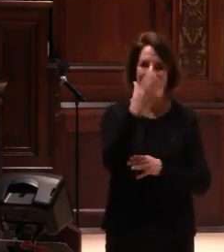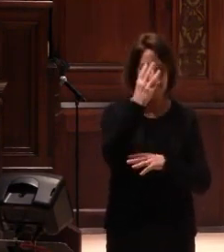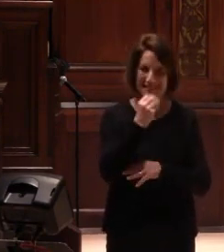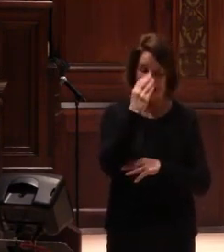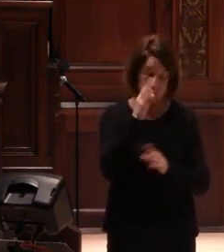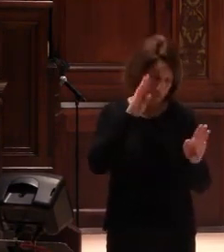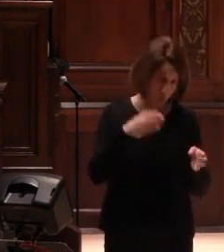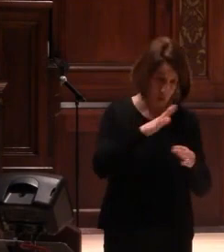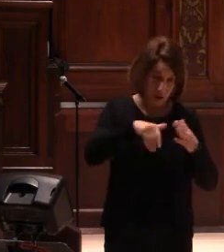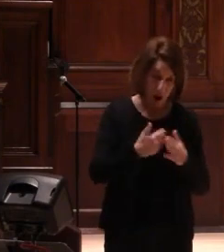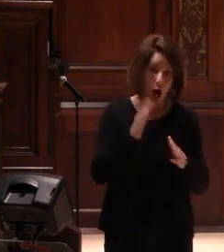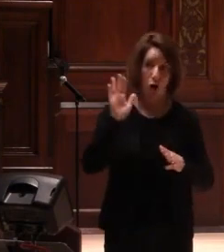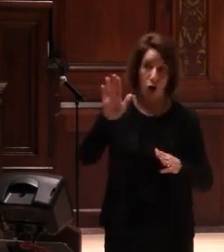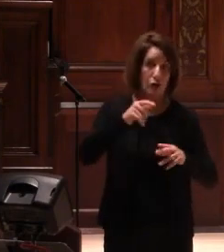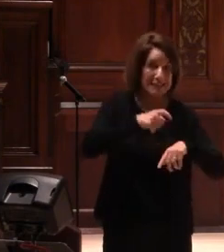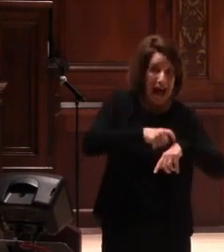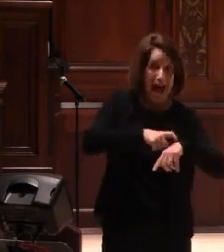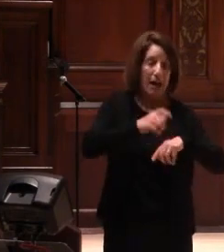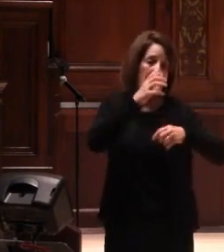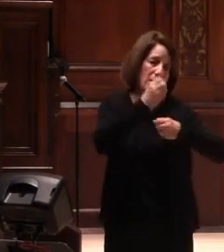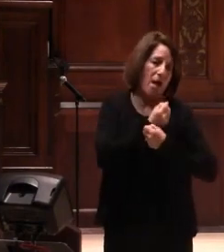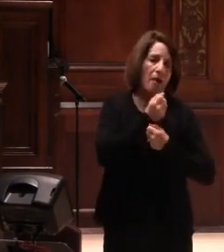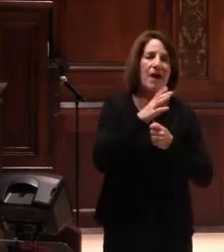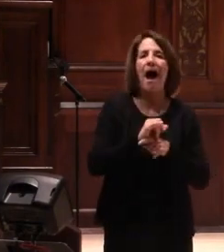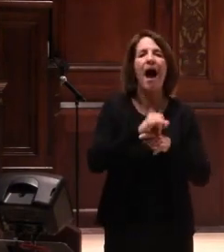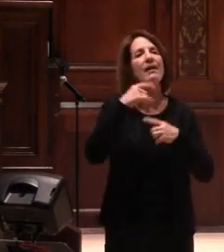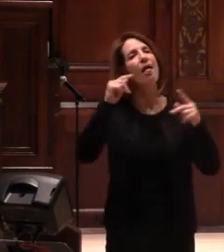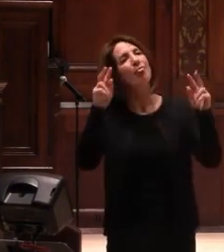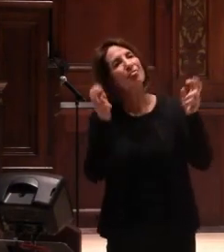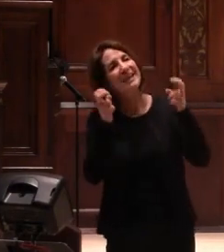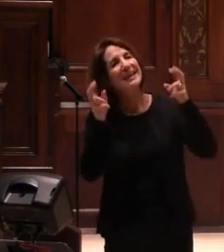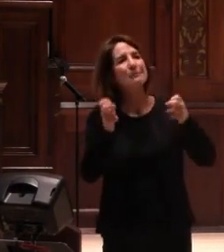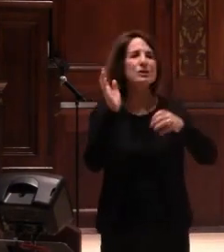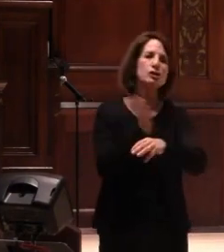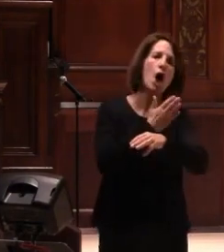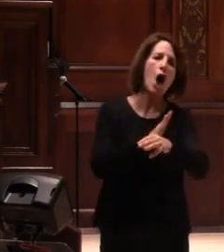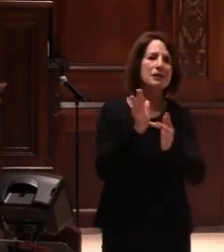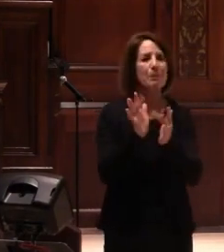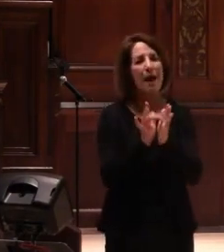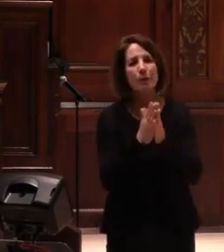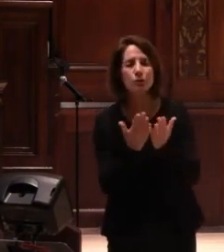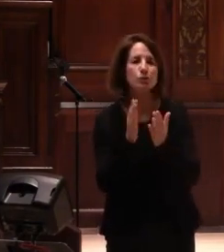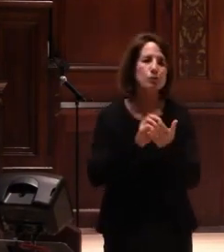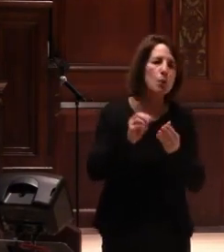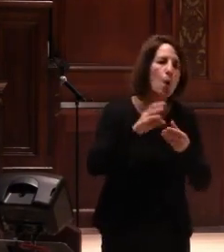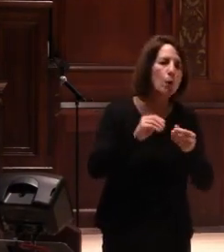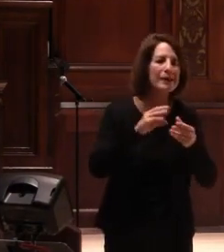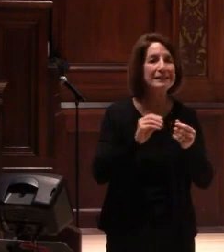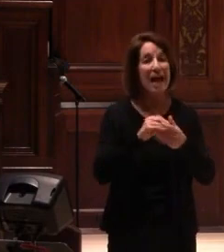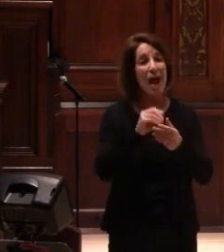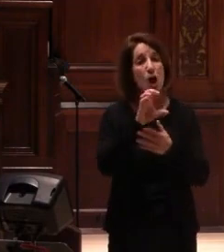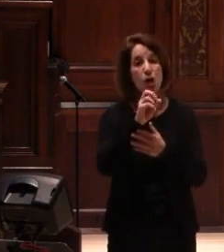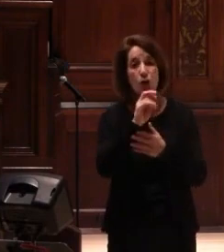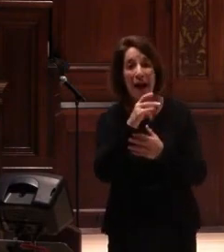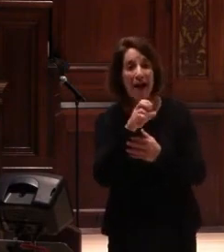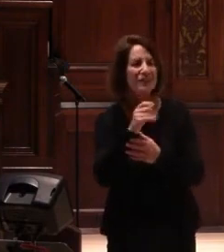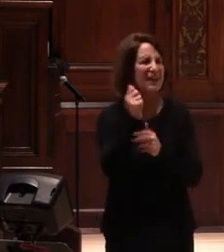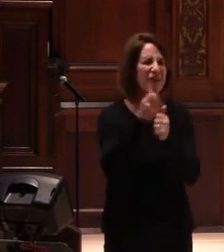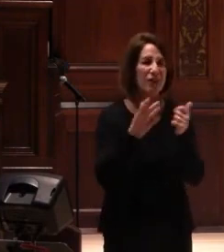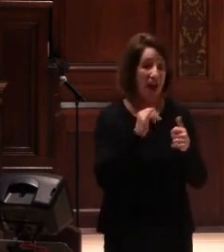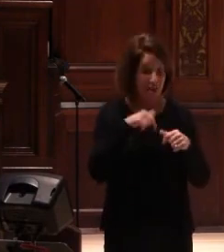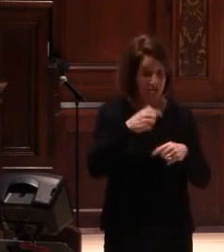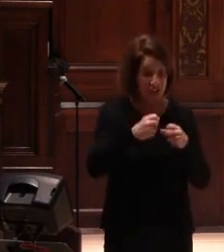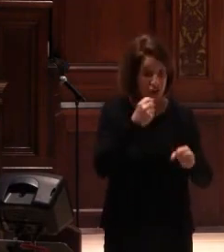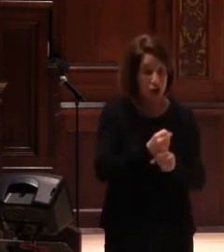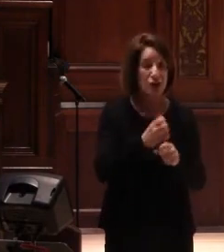and love and attention on themes and songs and Bible stories and crafts and food trucks. And this year she somehow even